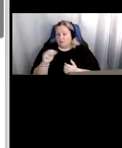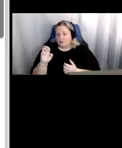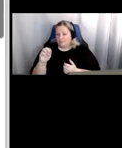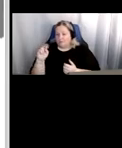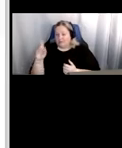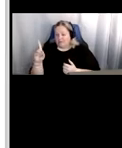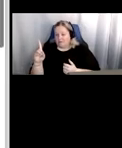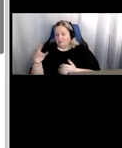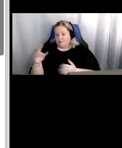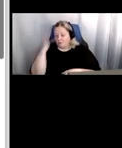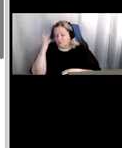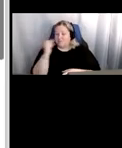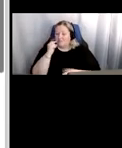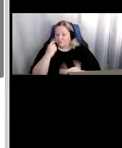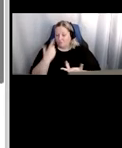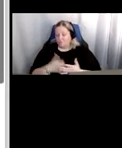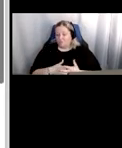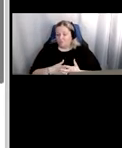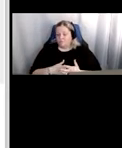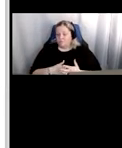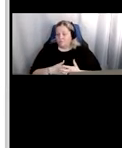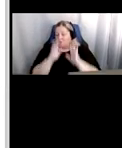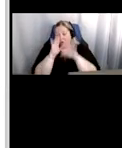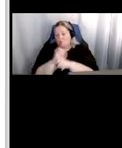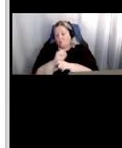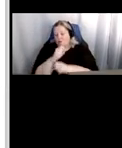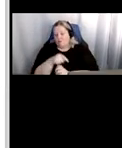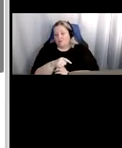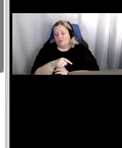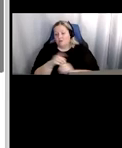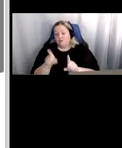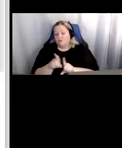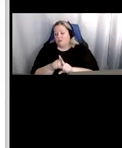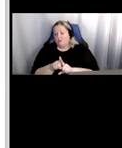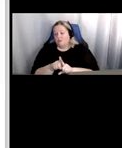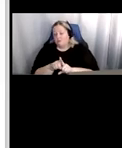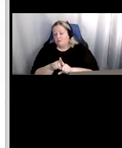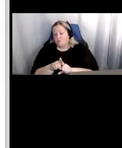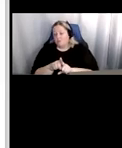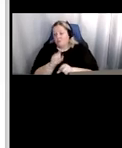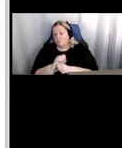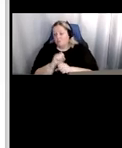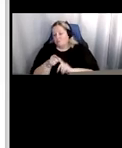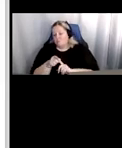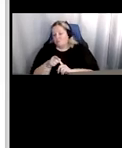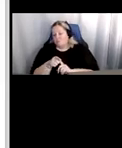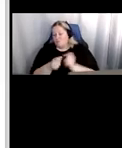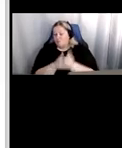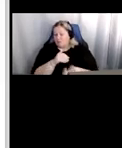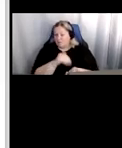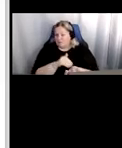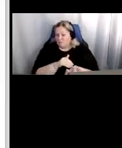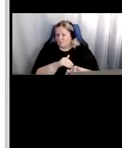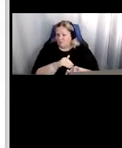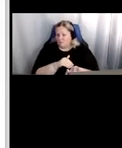San Antonio. They do great work. We also partner, Project Mend is mostly for durable medical